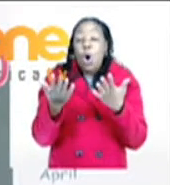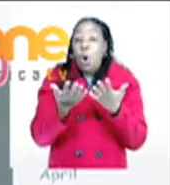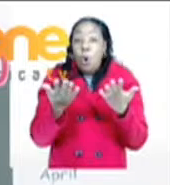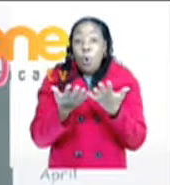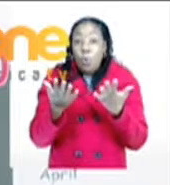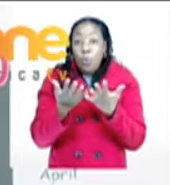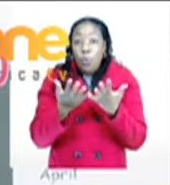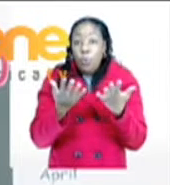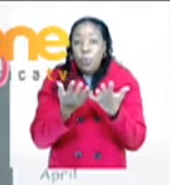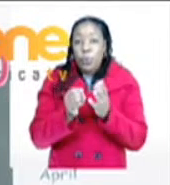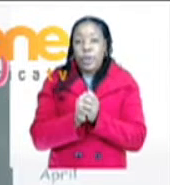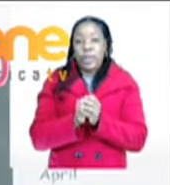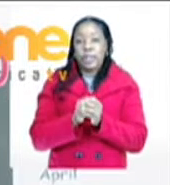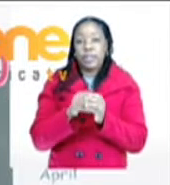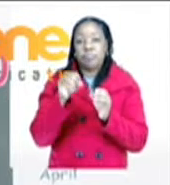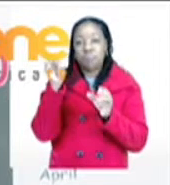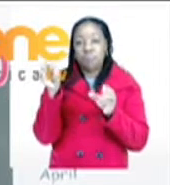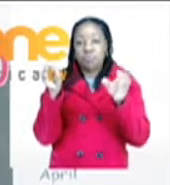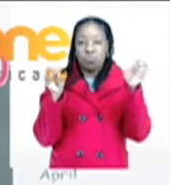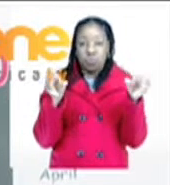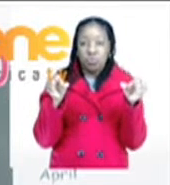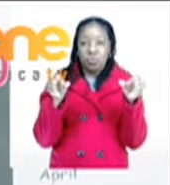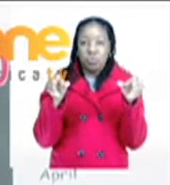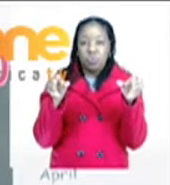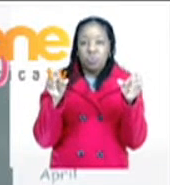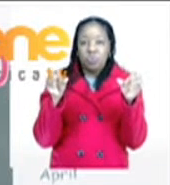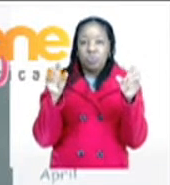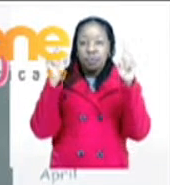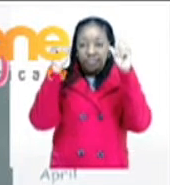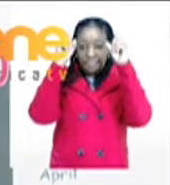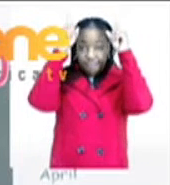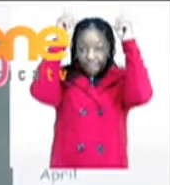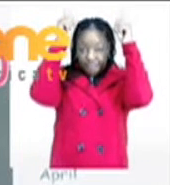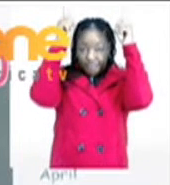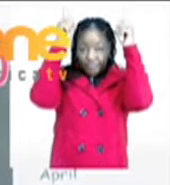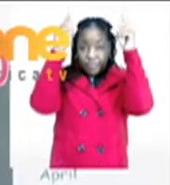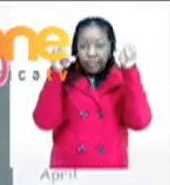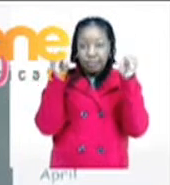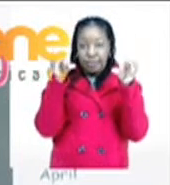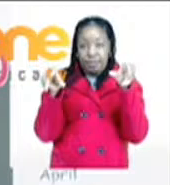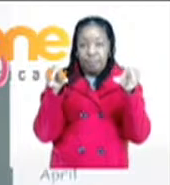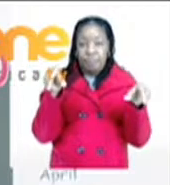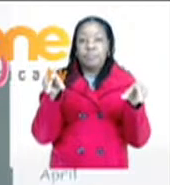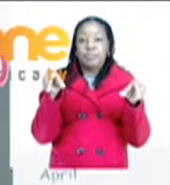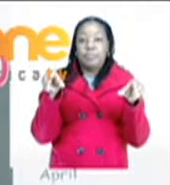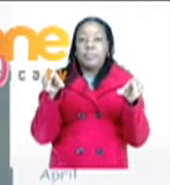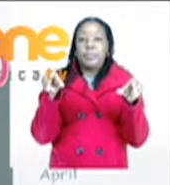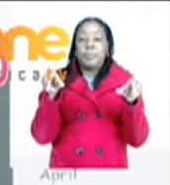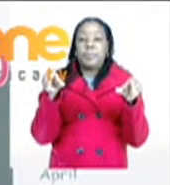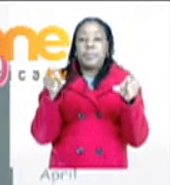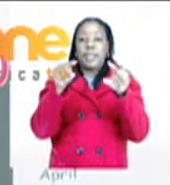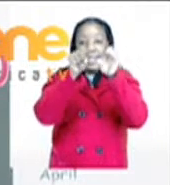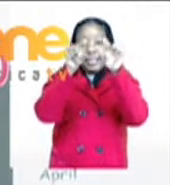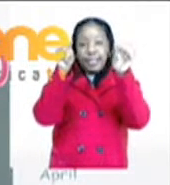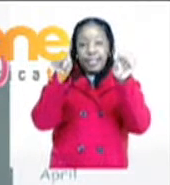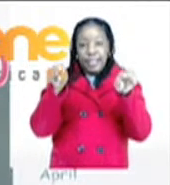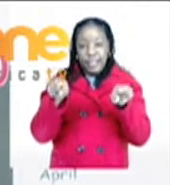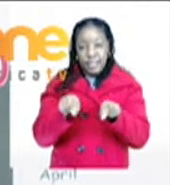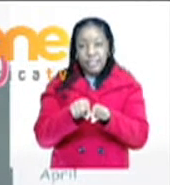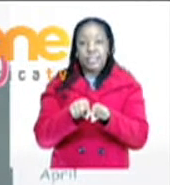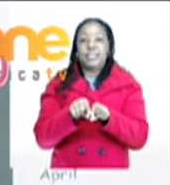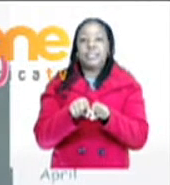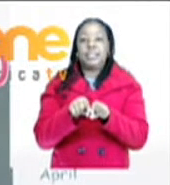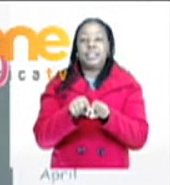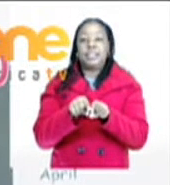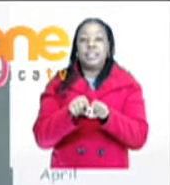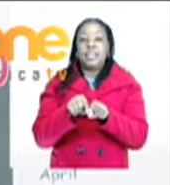2 oryx animals on the sides or besides the shield.